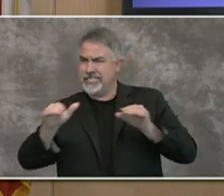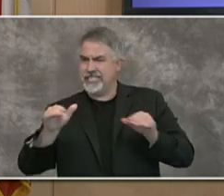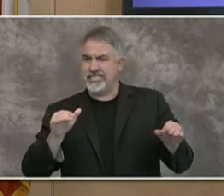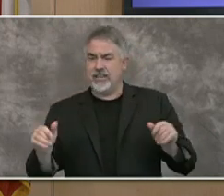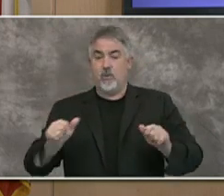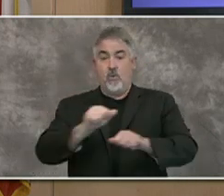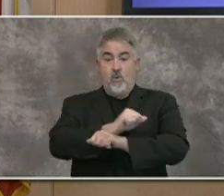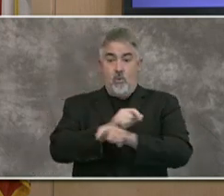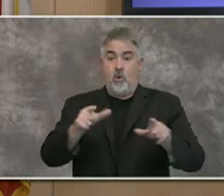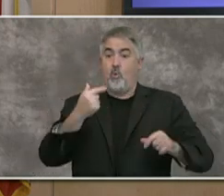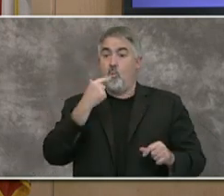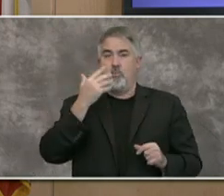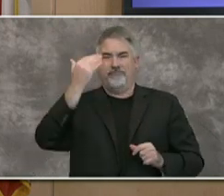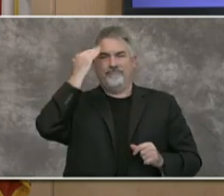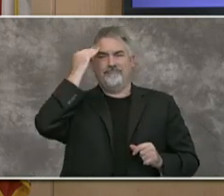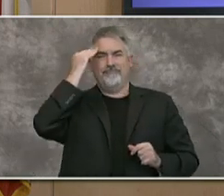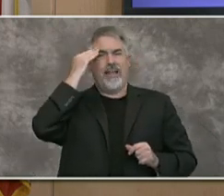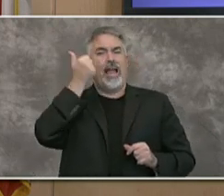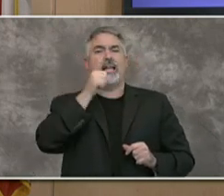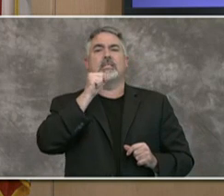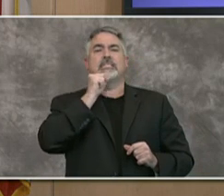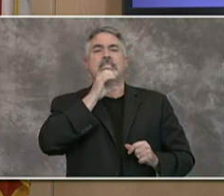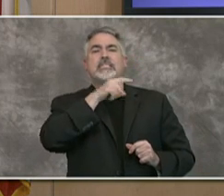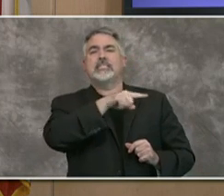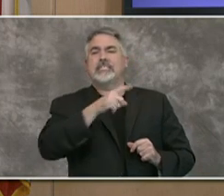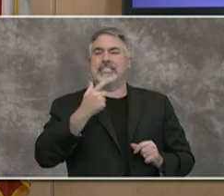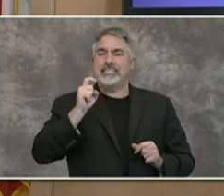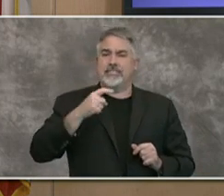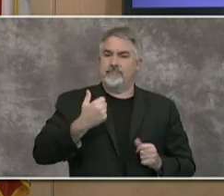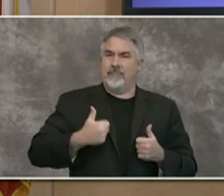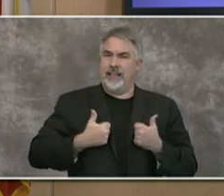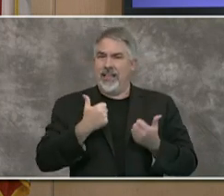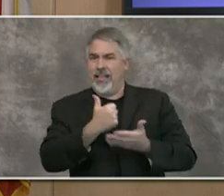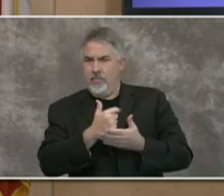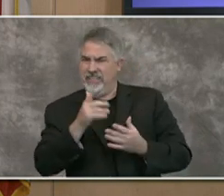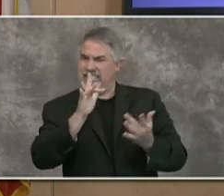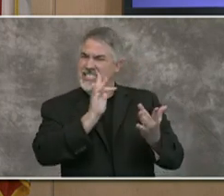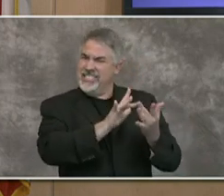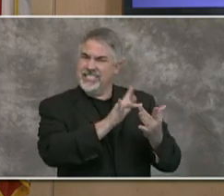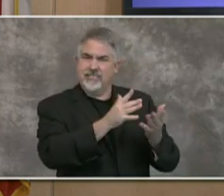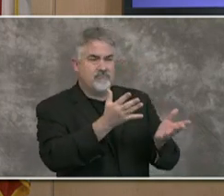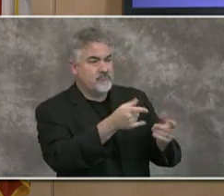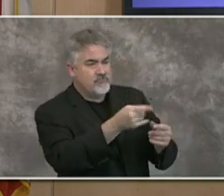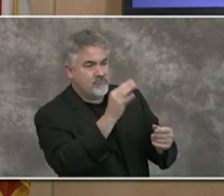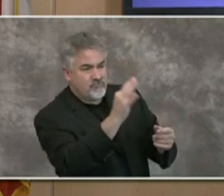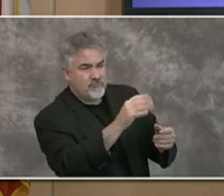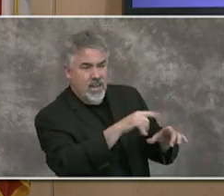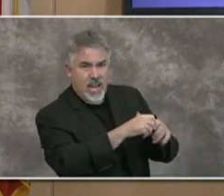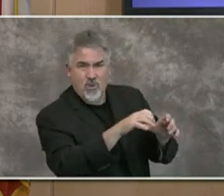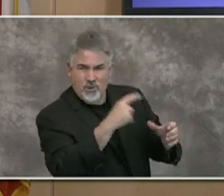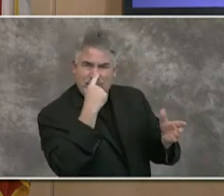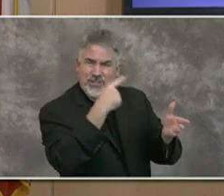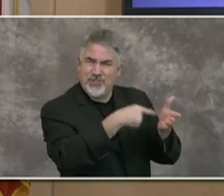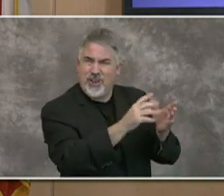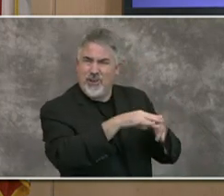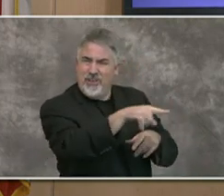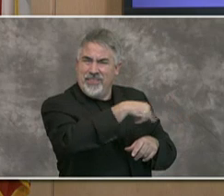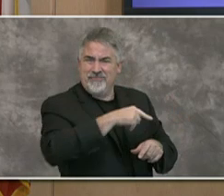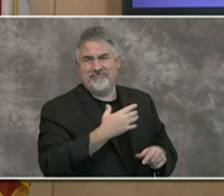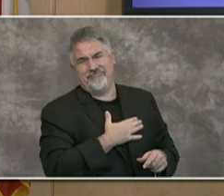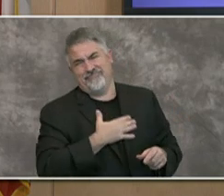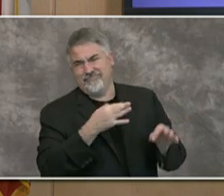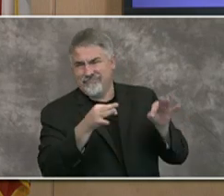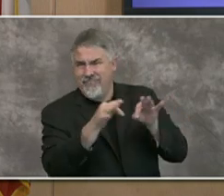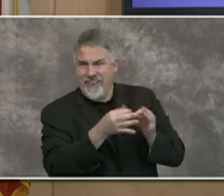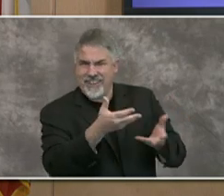life who they know and check on them. It could be a family member, it could be a coworker, it could